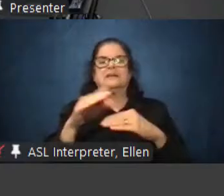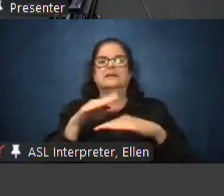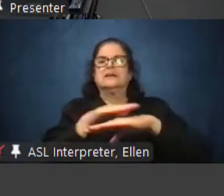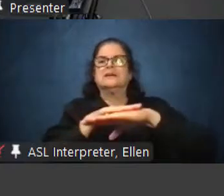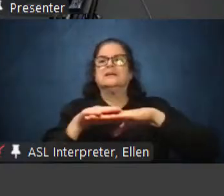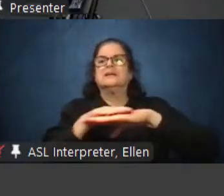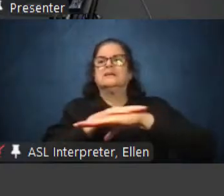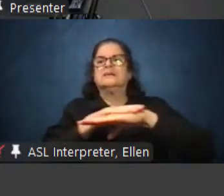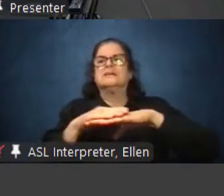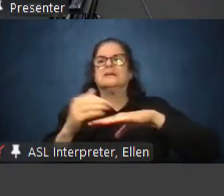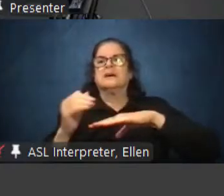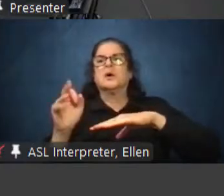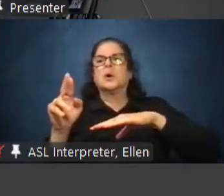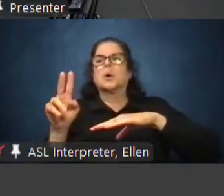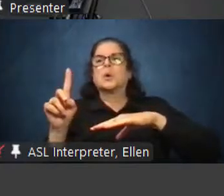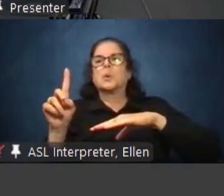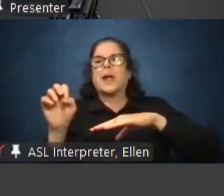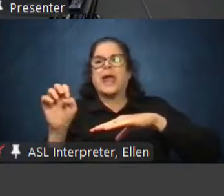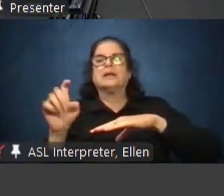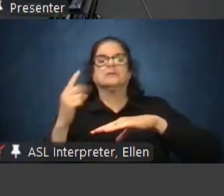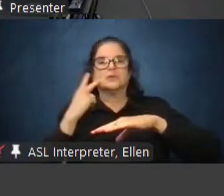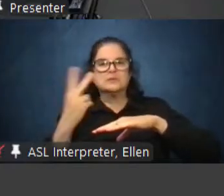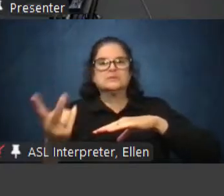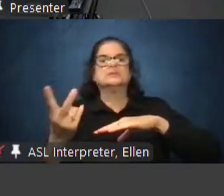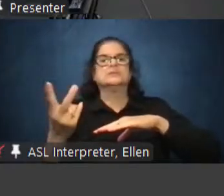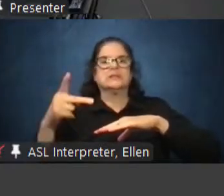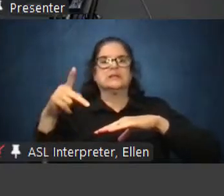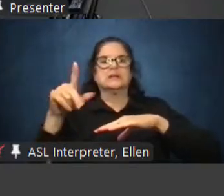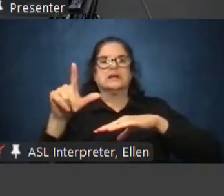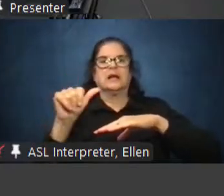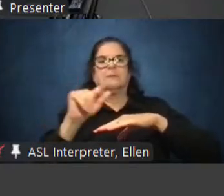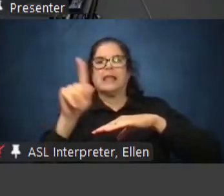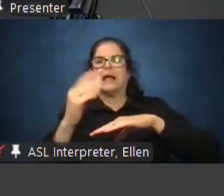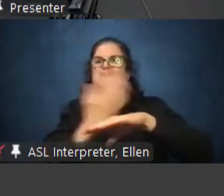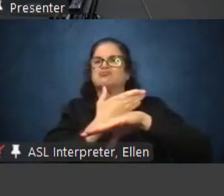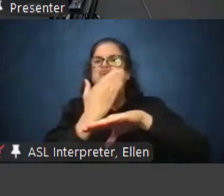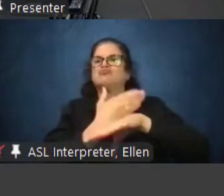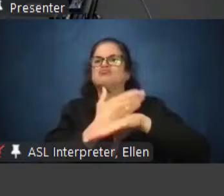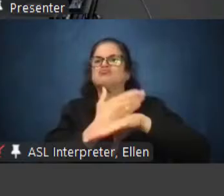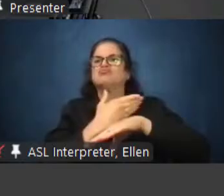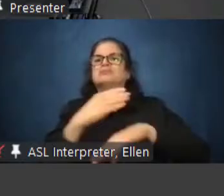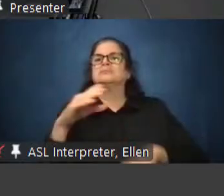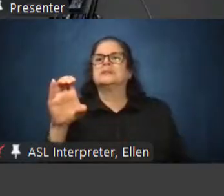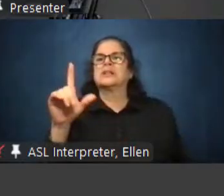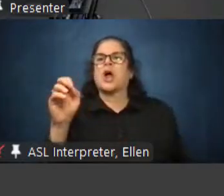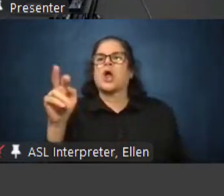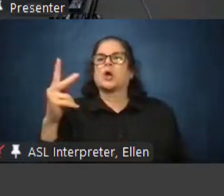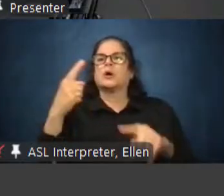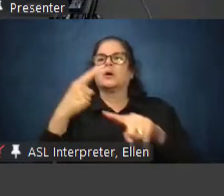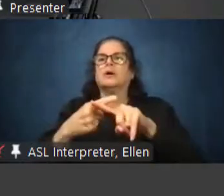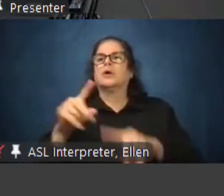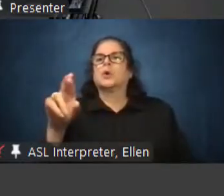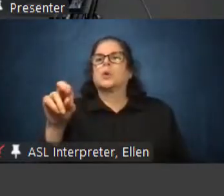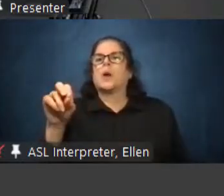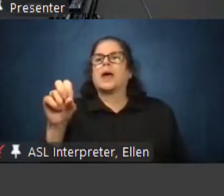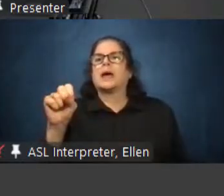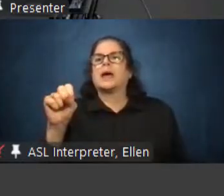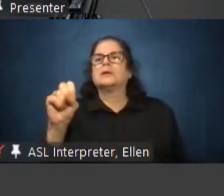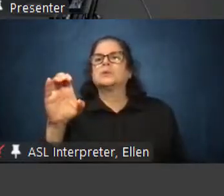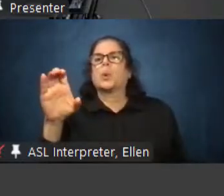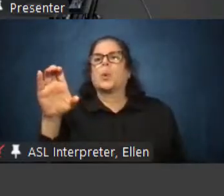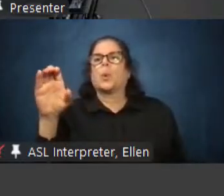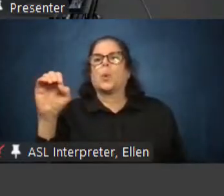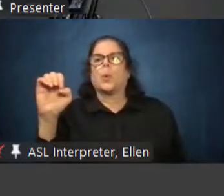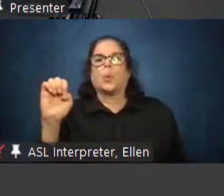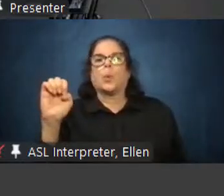can see the restoration of the plaza that we've been doing work in at Clark and Roscoe. This is right on the corner there. This remains kind of an activated